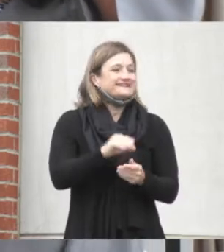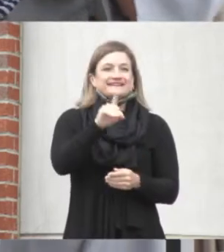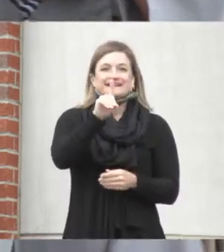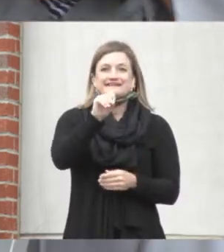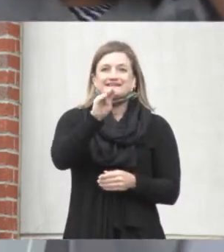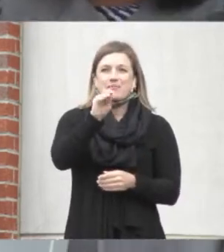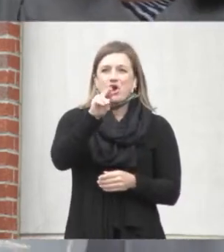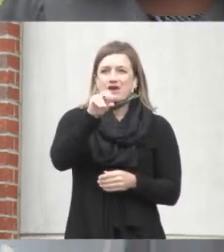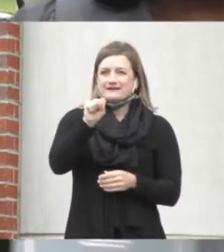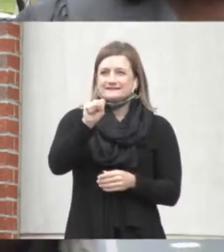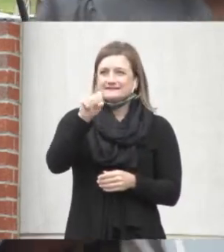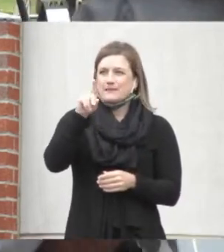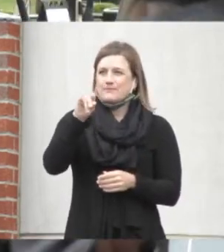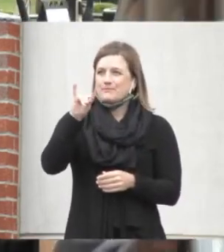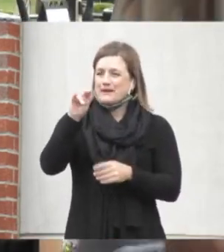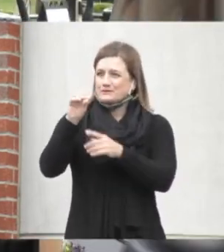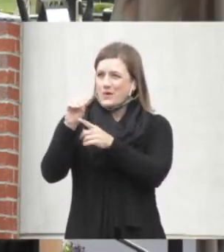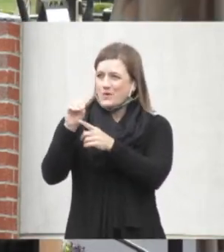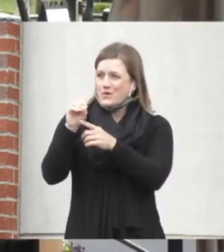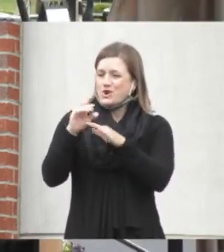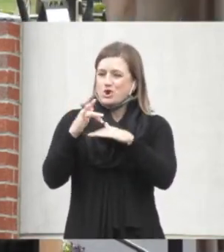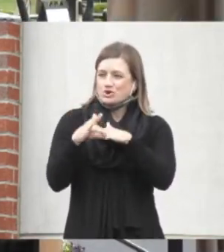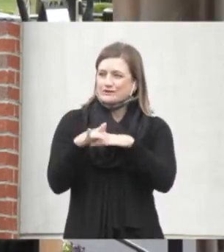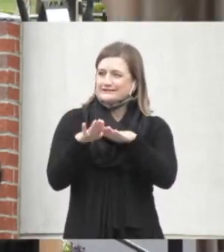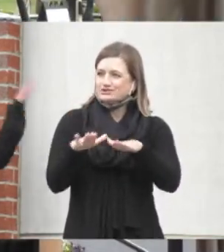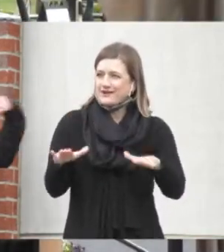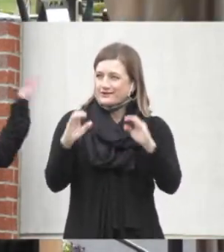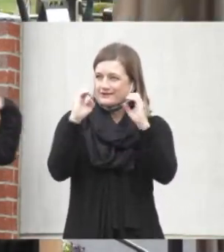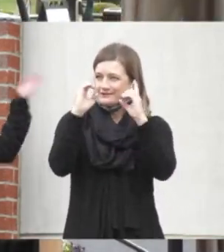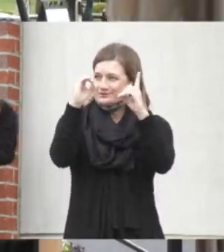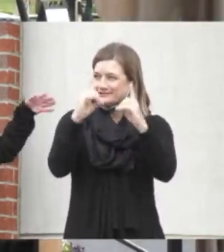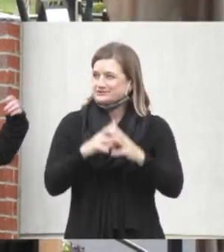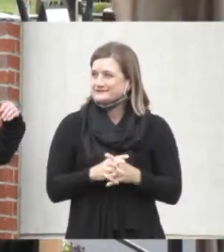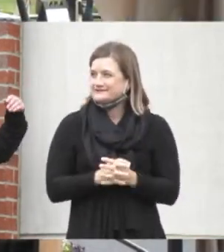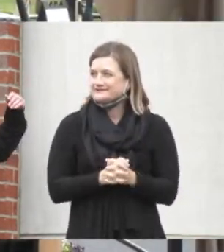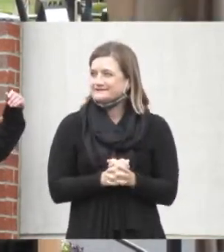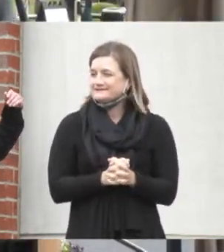Deborah Santos Pinto, early childhood education.